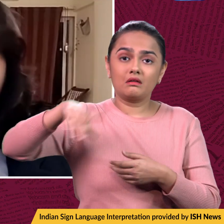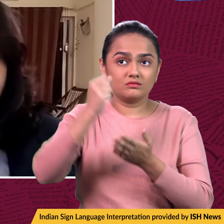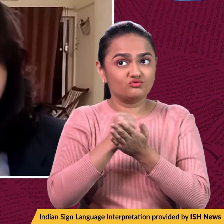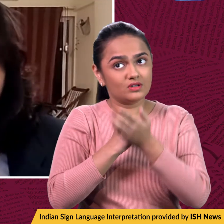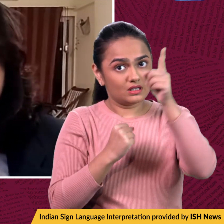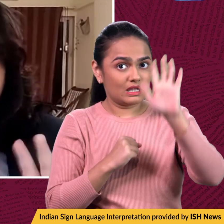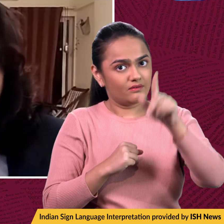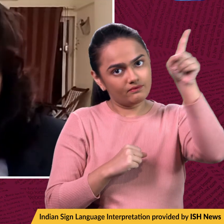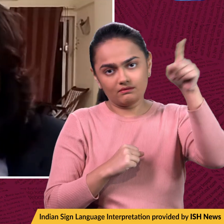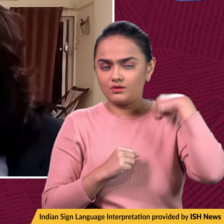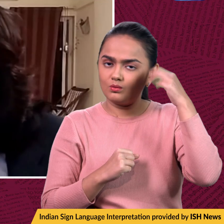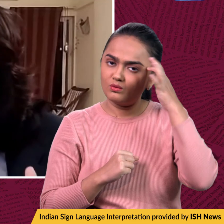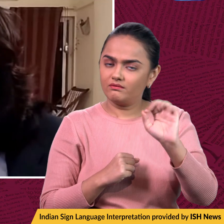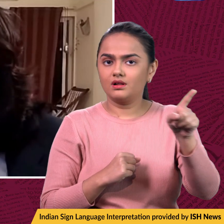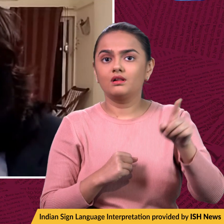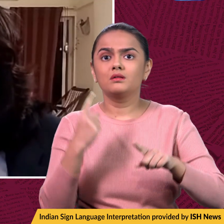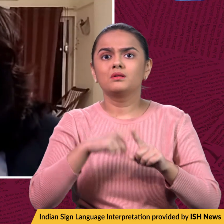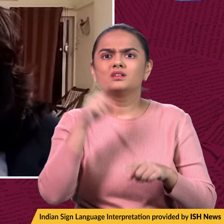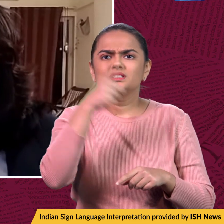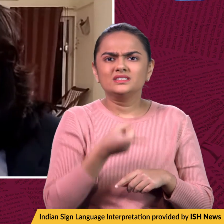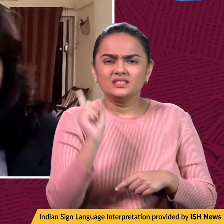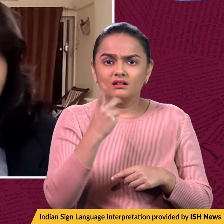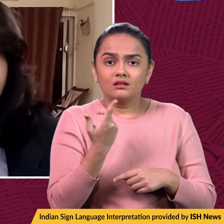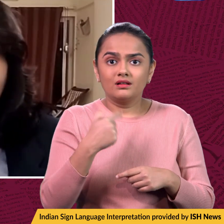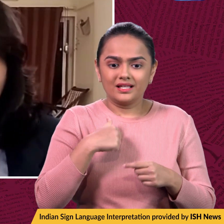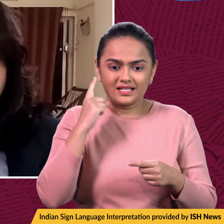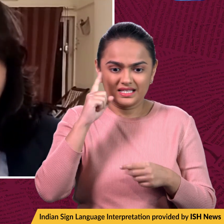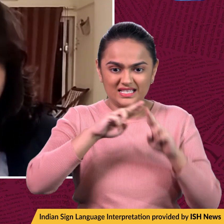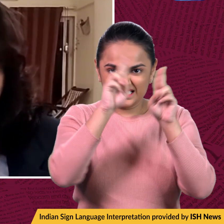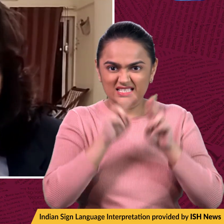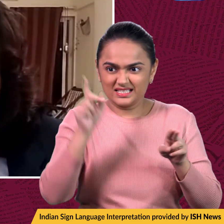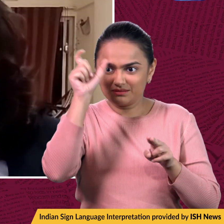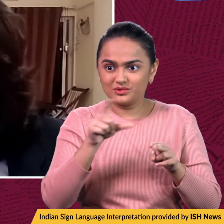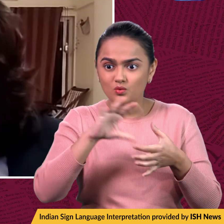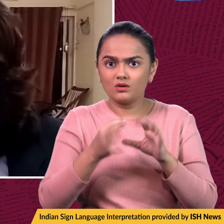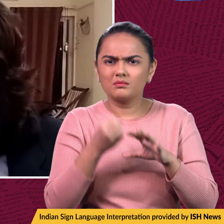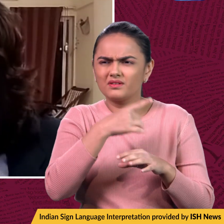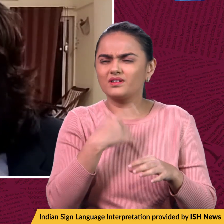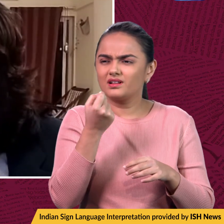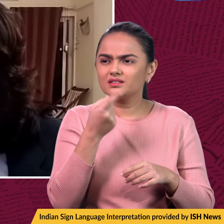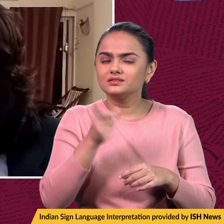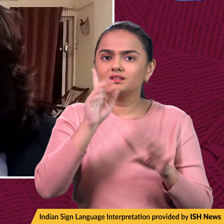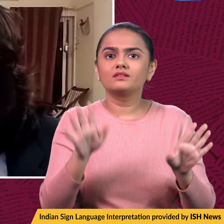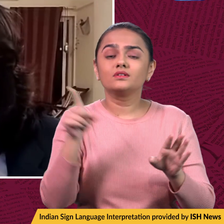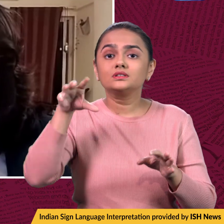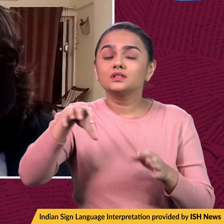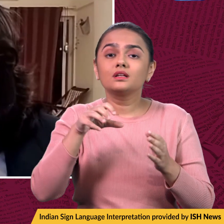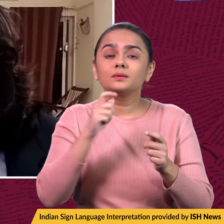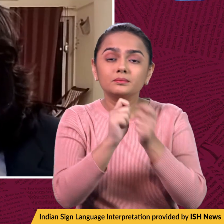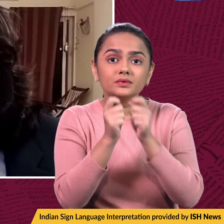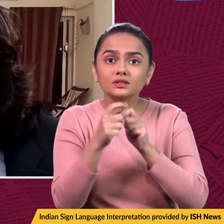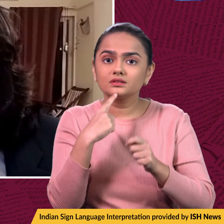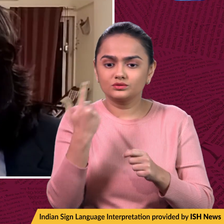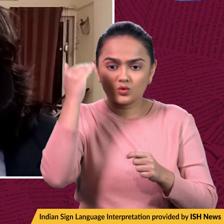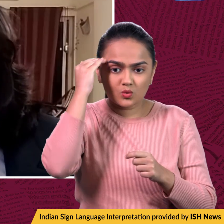unspecified moves by the US, and I quote, "an insult to the spirit of International Olympic Charter," end quote. According to state media,